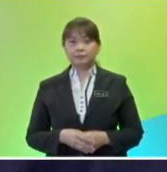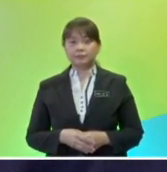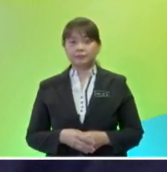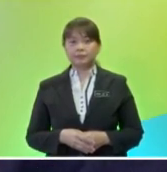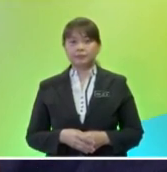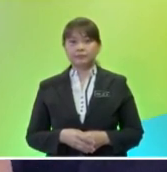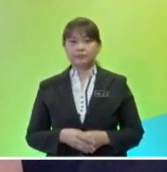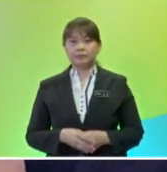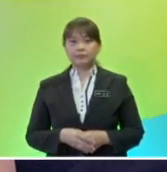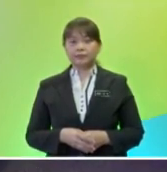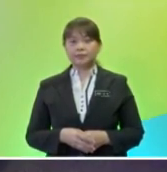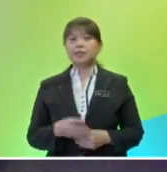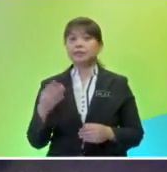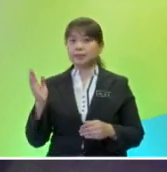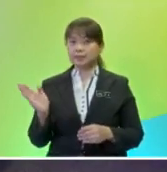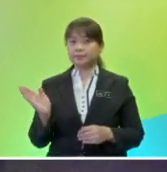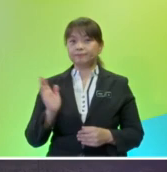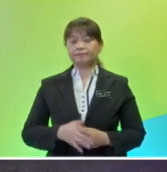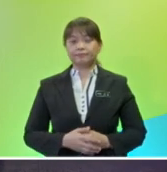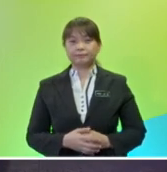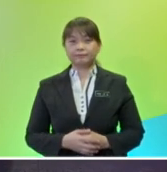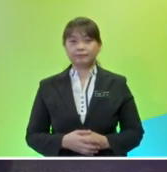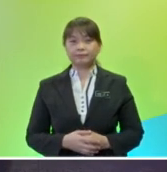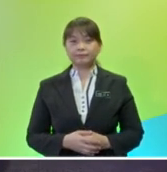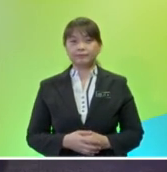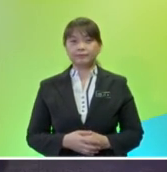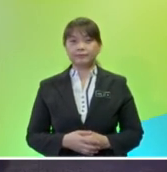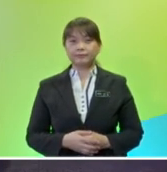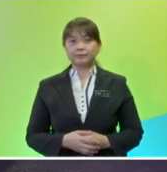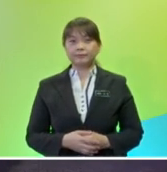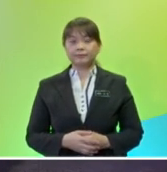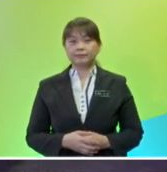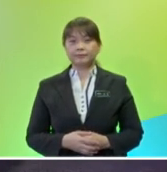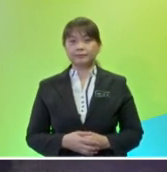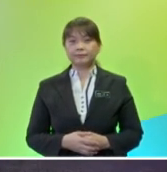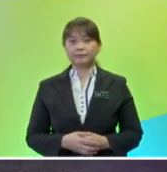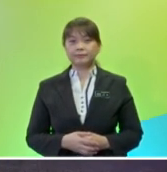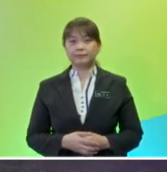Okay, these ones you have there. That is the ring magnet. And I can feel something here.